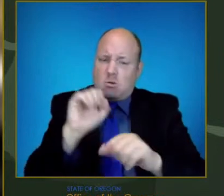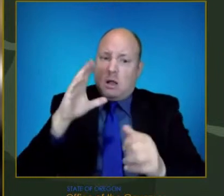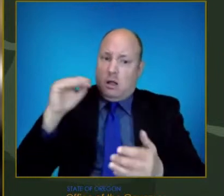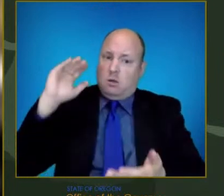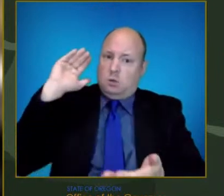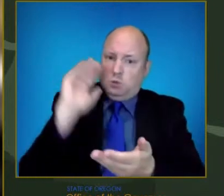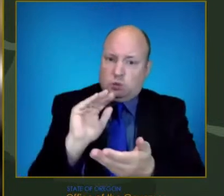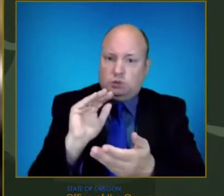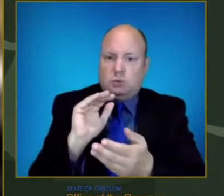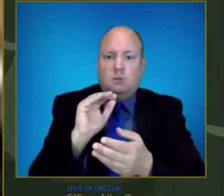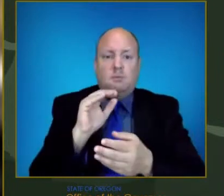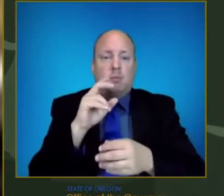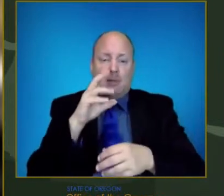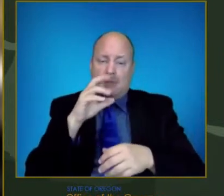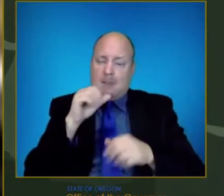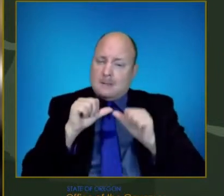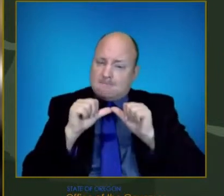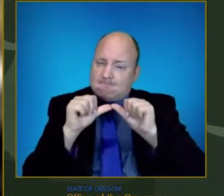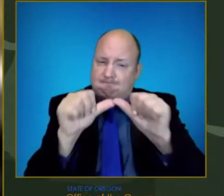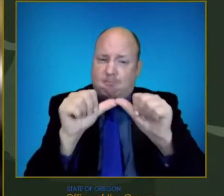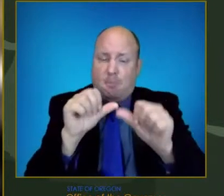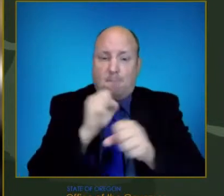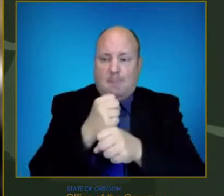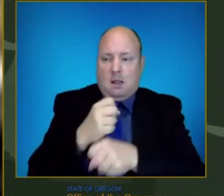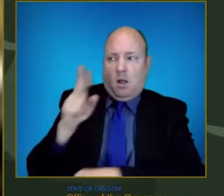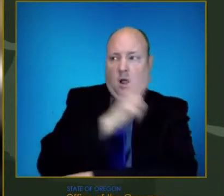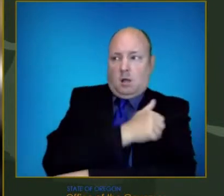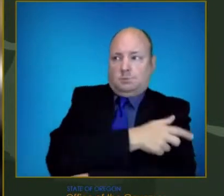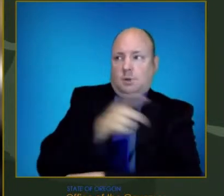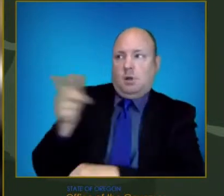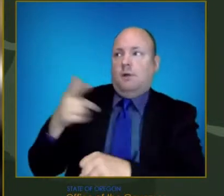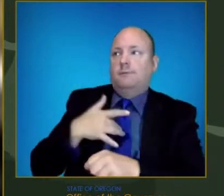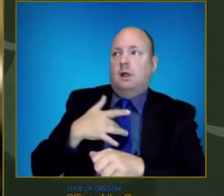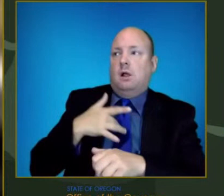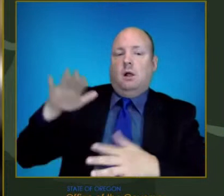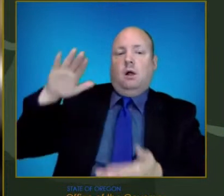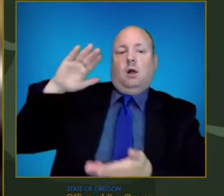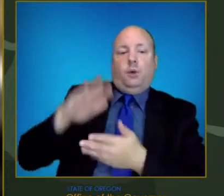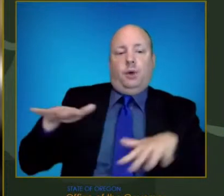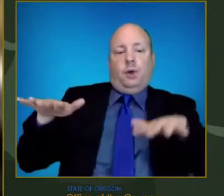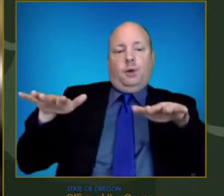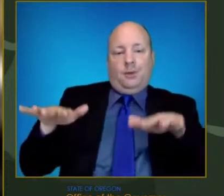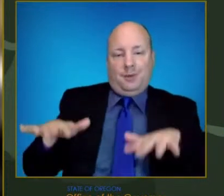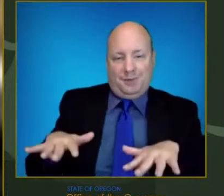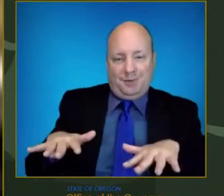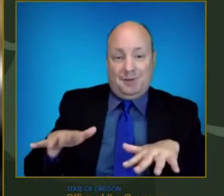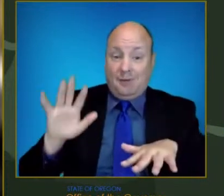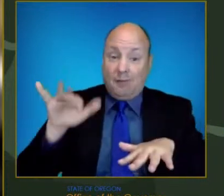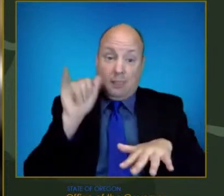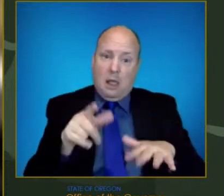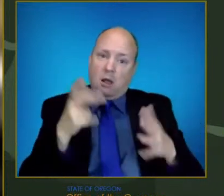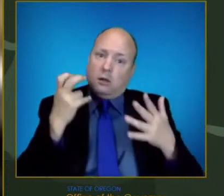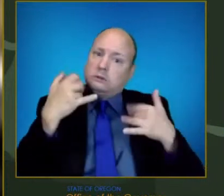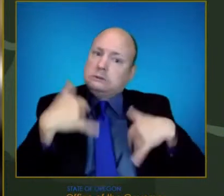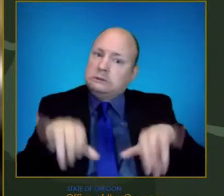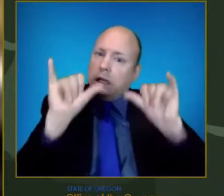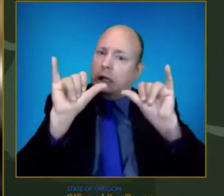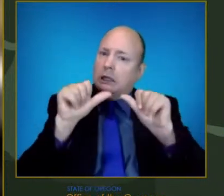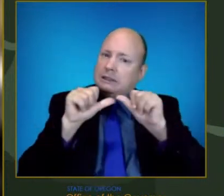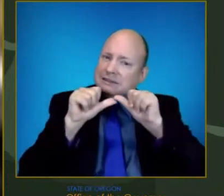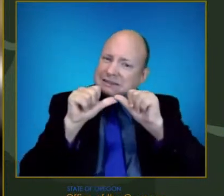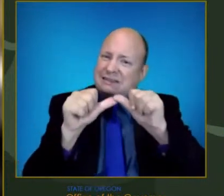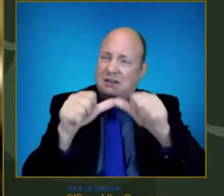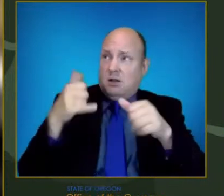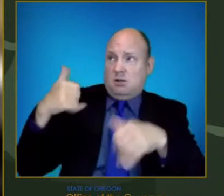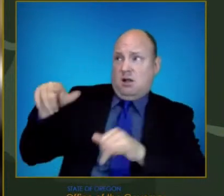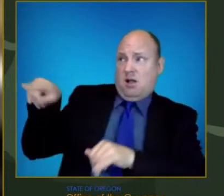stress on our hospitals across the state. But despite the recent easing, we still have far too many COVID-19 patients occupying